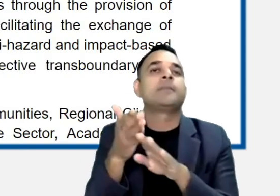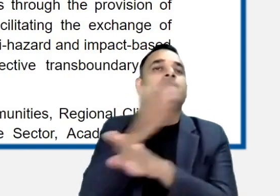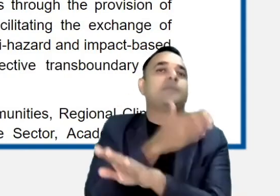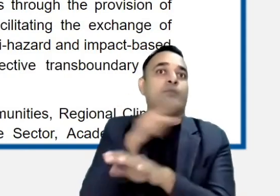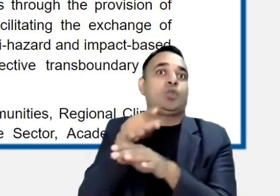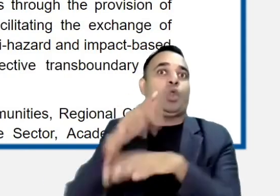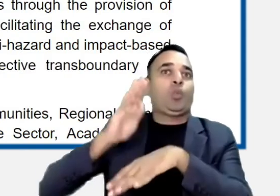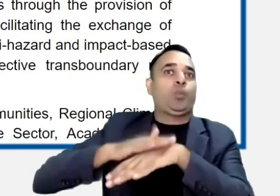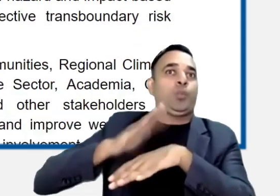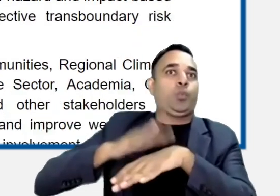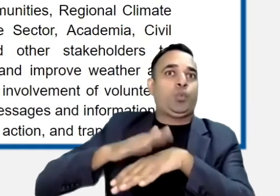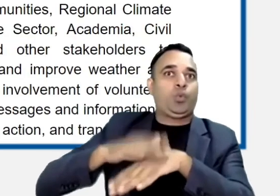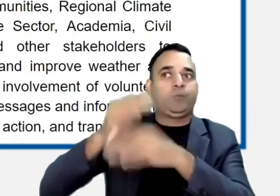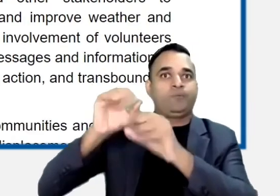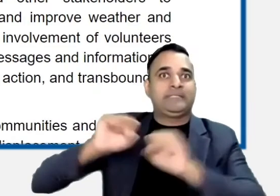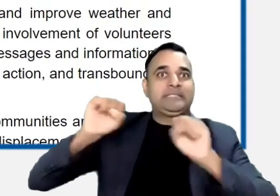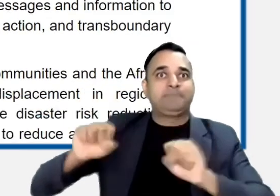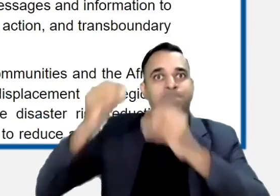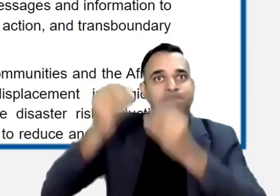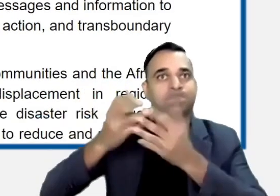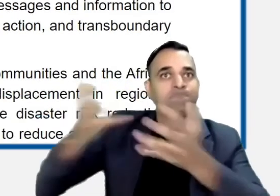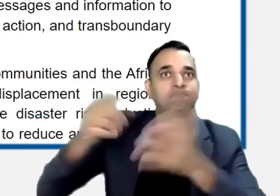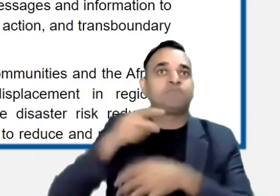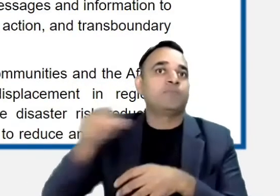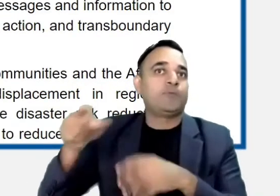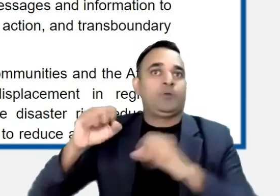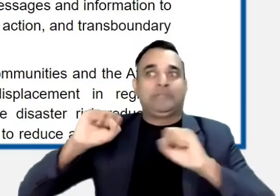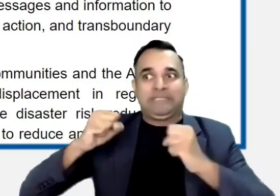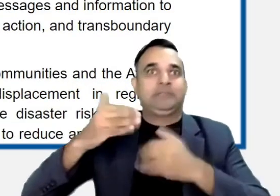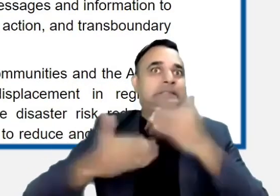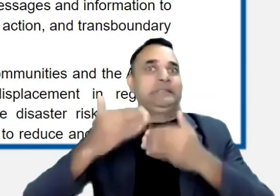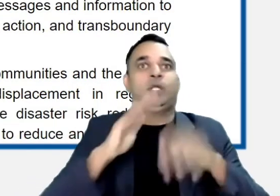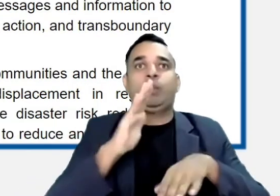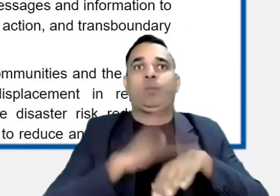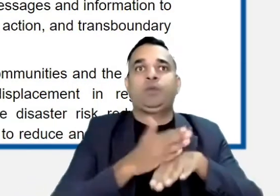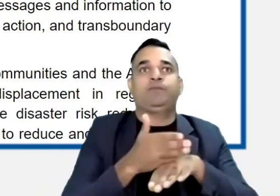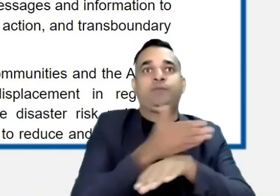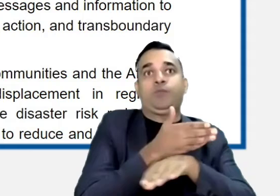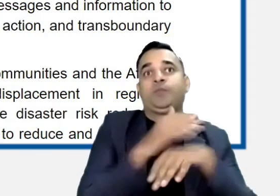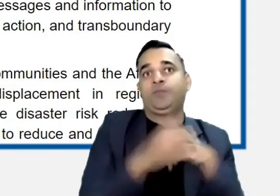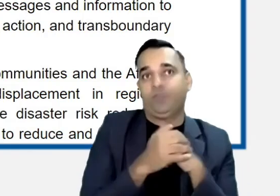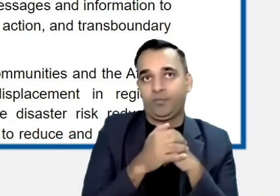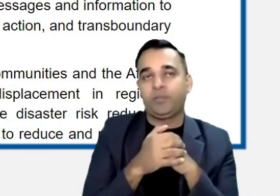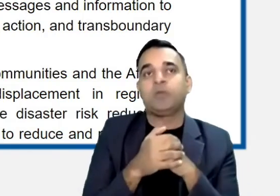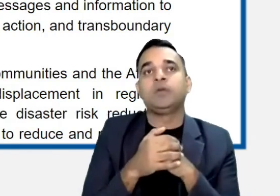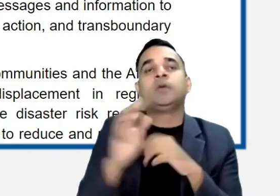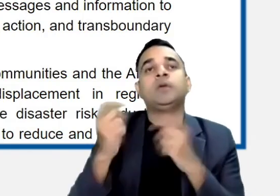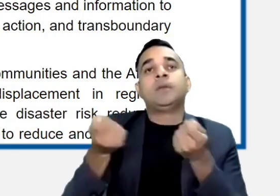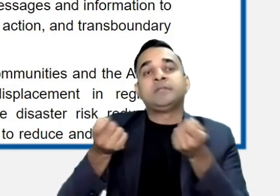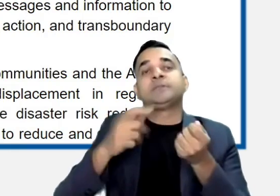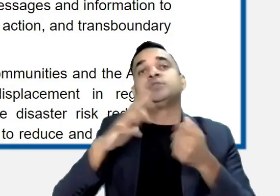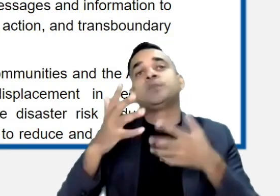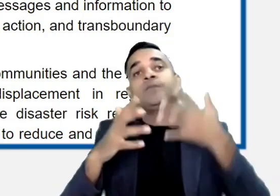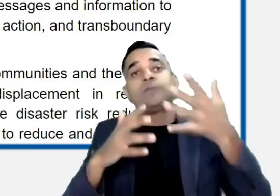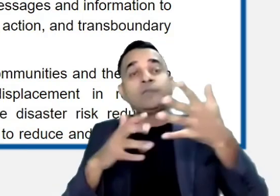Disaster Risk Reduction, World Meteorological Organization, and United Nations Development Program, and other